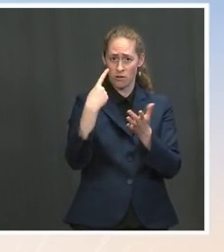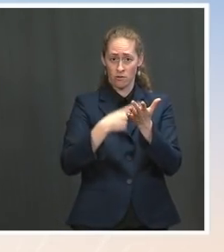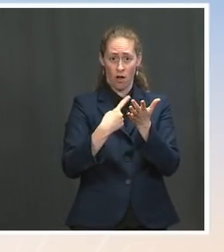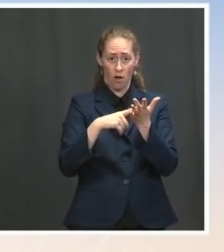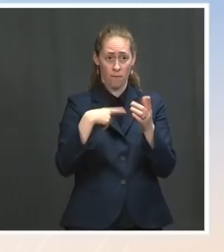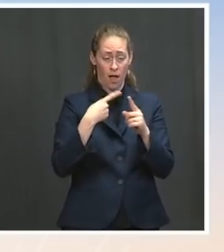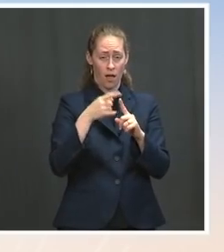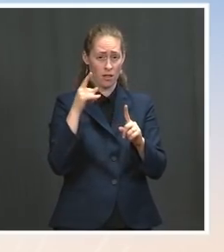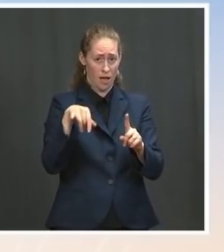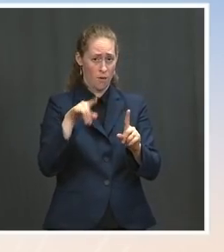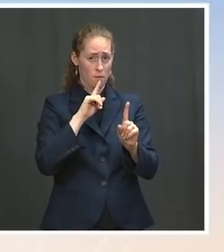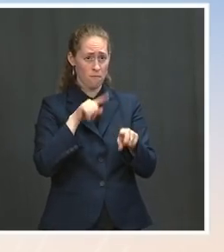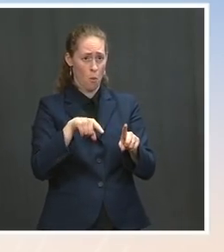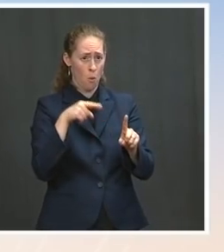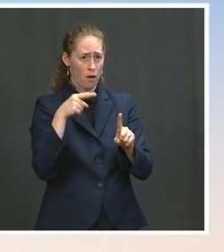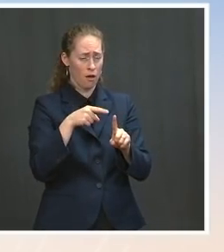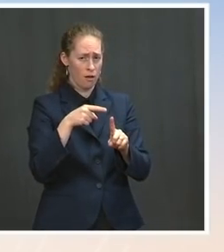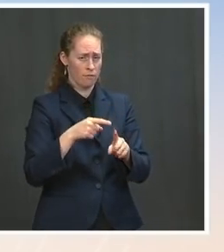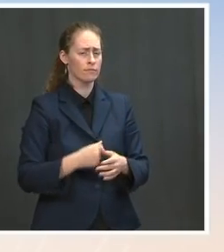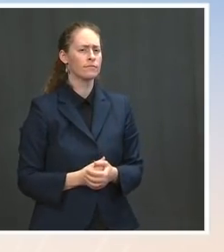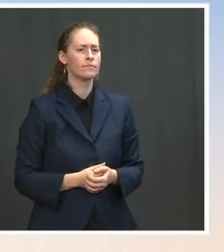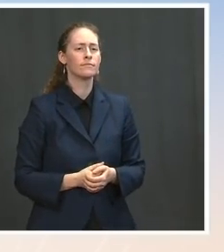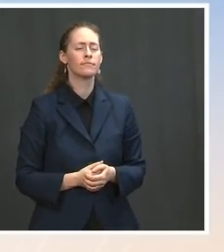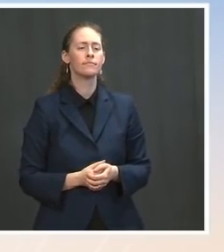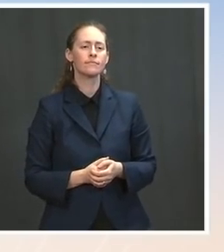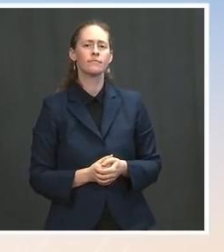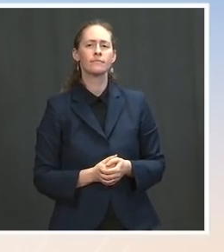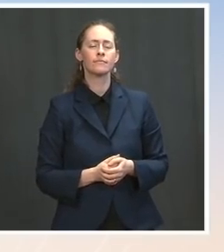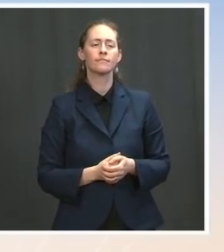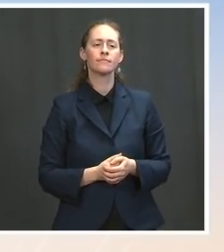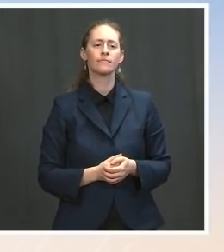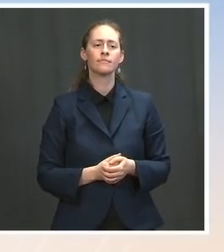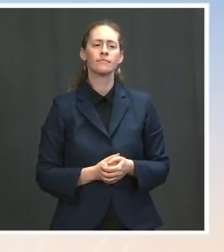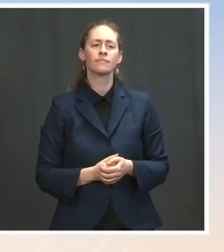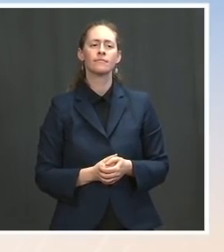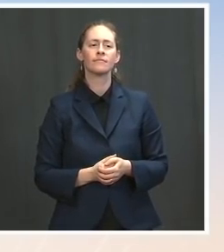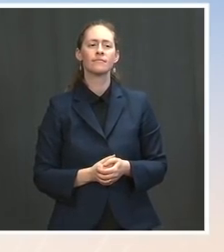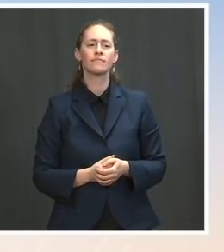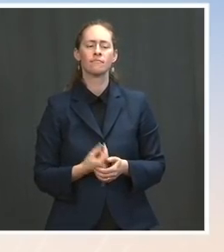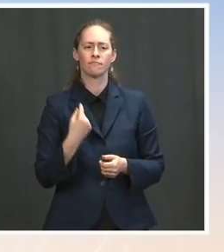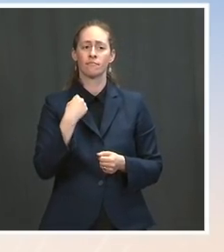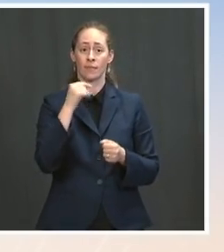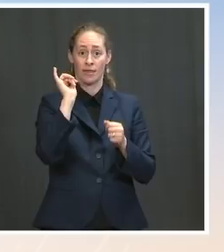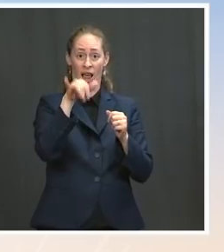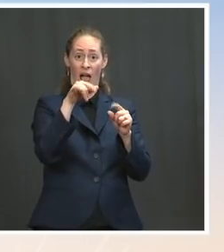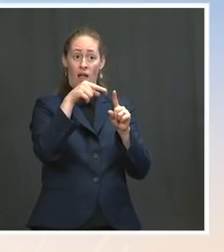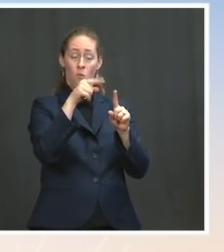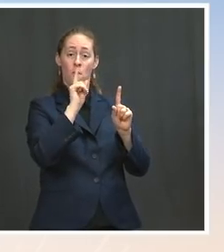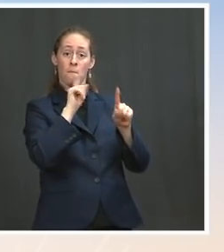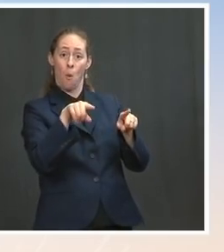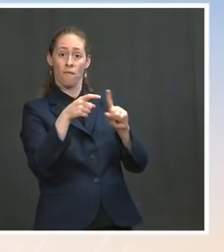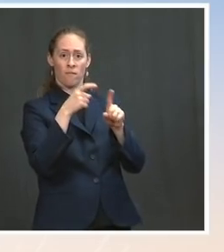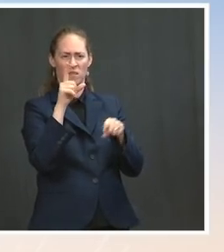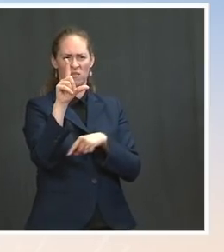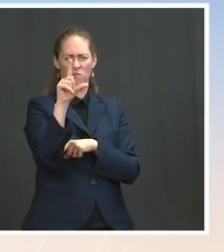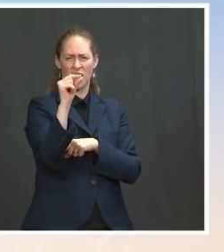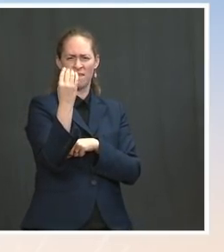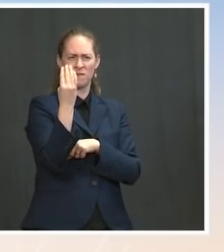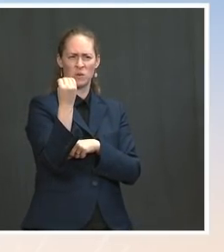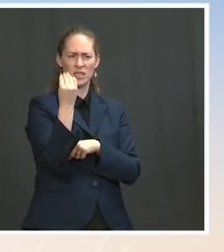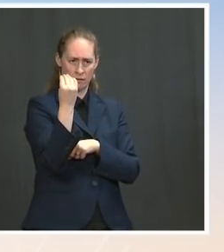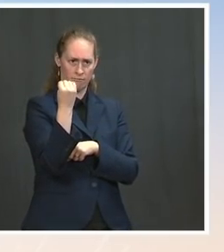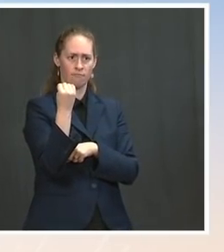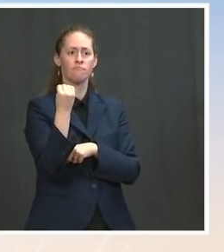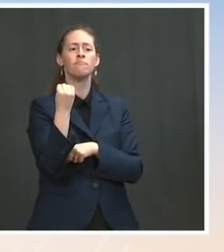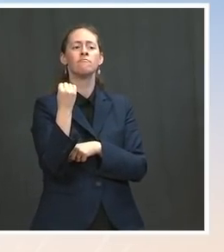government. I wouldn't say that, in 2014, let me say, the United States issued a full review